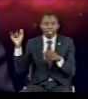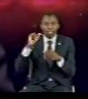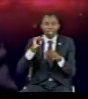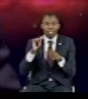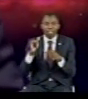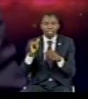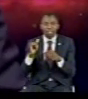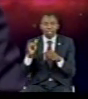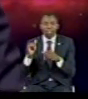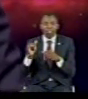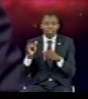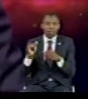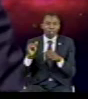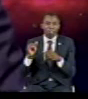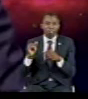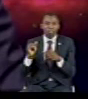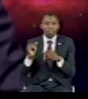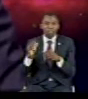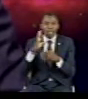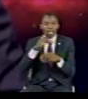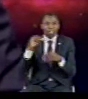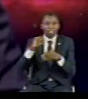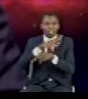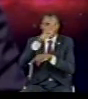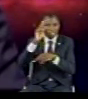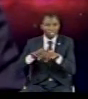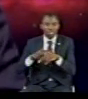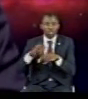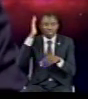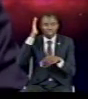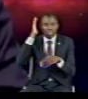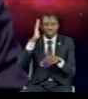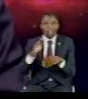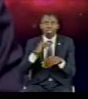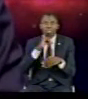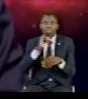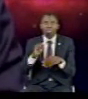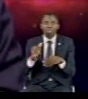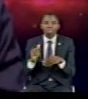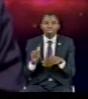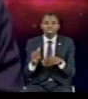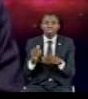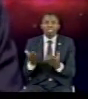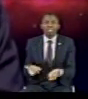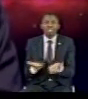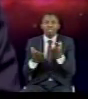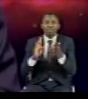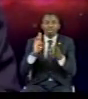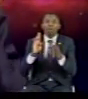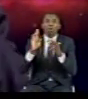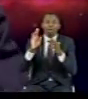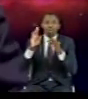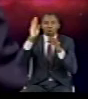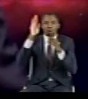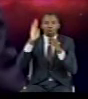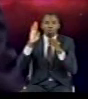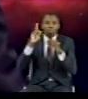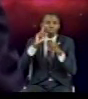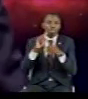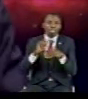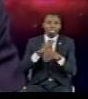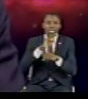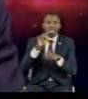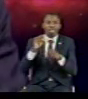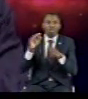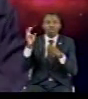pruning hooks. Nation shall not lift up a sword against nation, neither shall they learn war